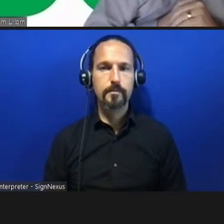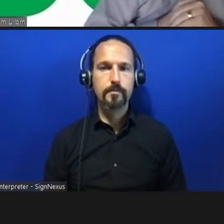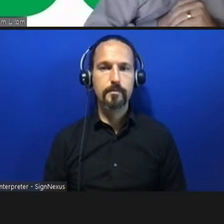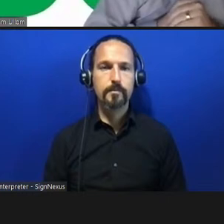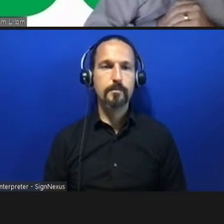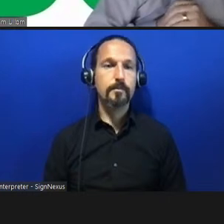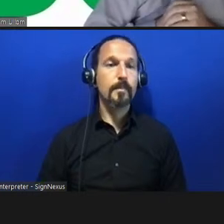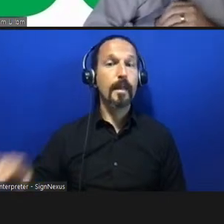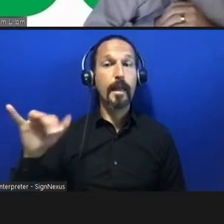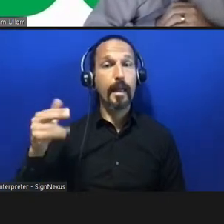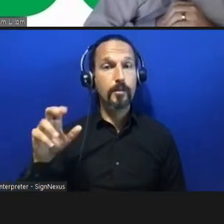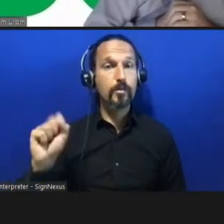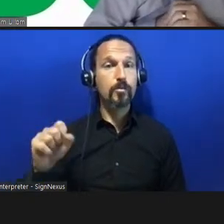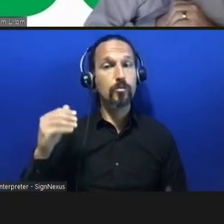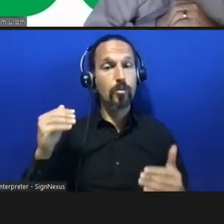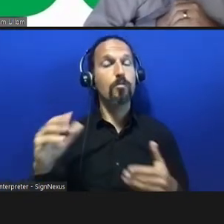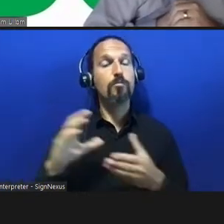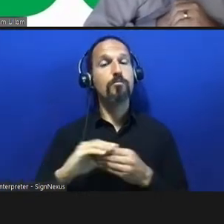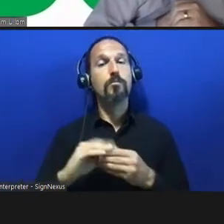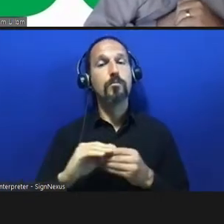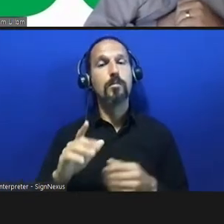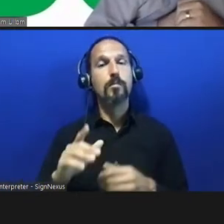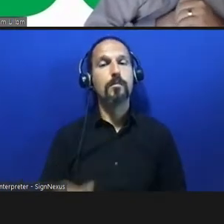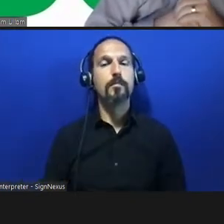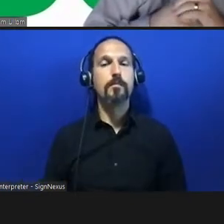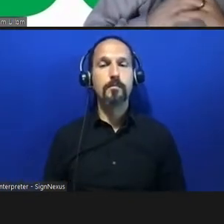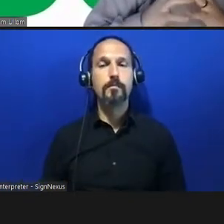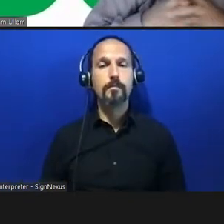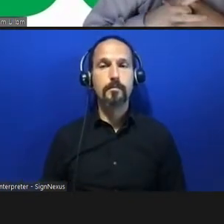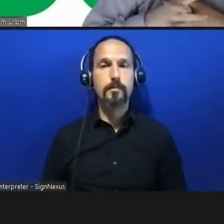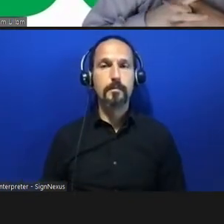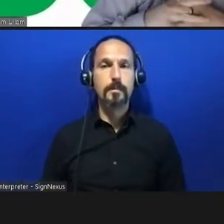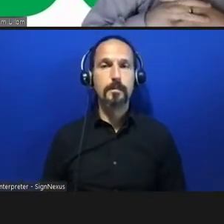Jesus you win meet yourself and begin your remarks